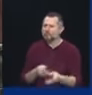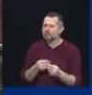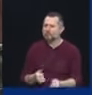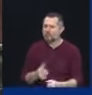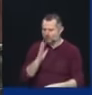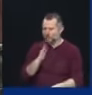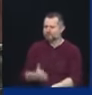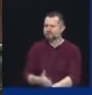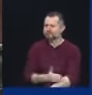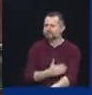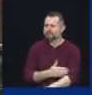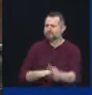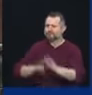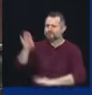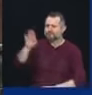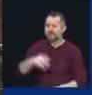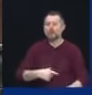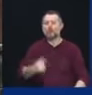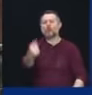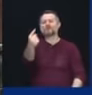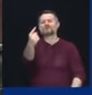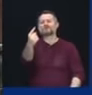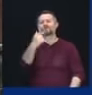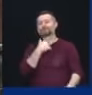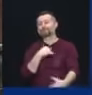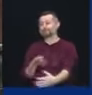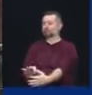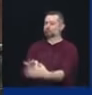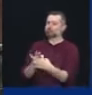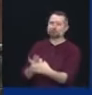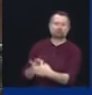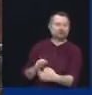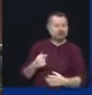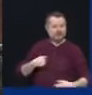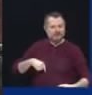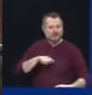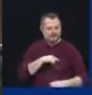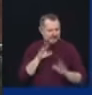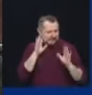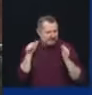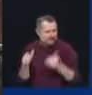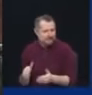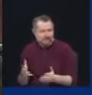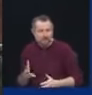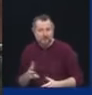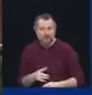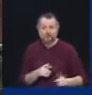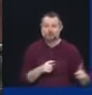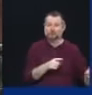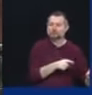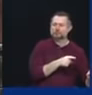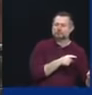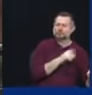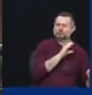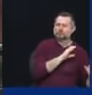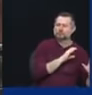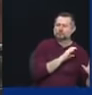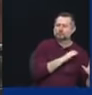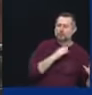One of the connections we've been focused on, and the commissioner again in the Department of Agriculture has done a great job